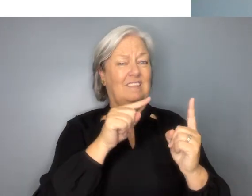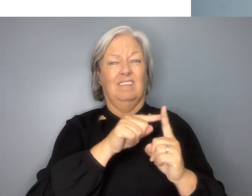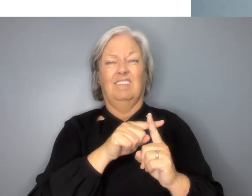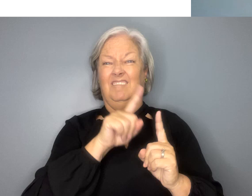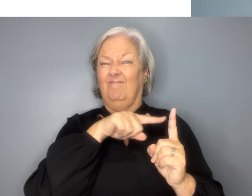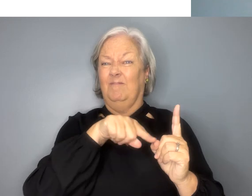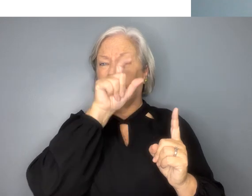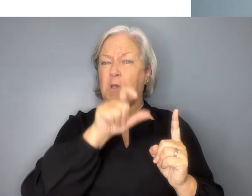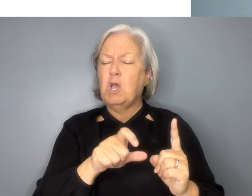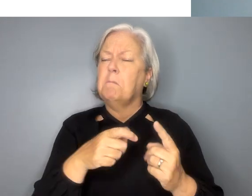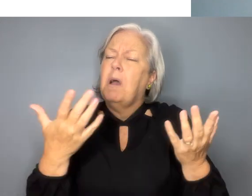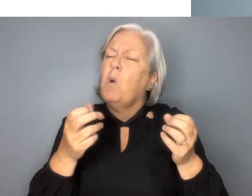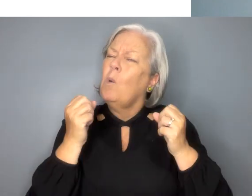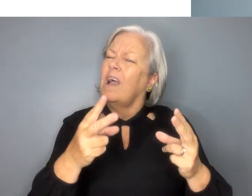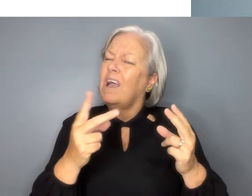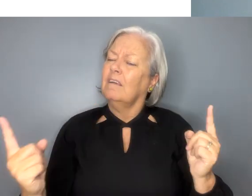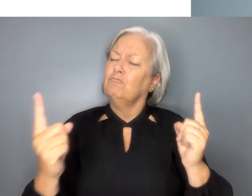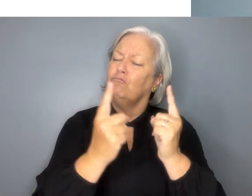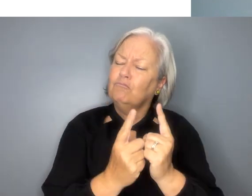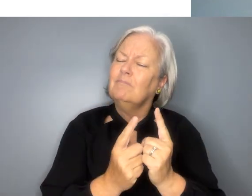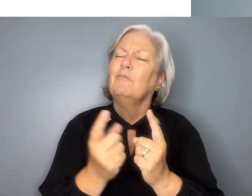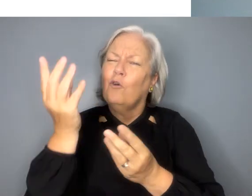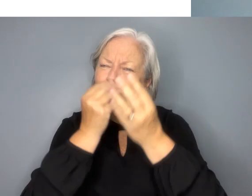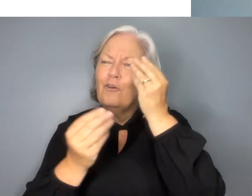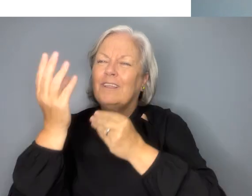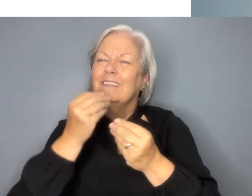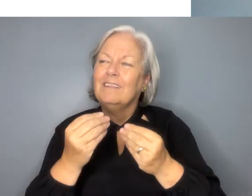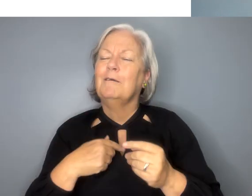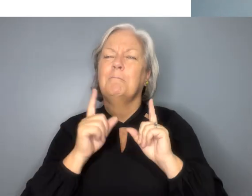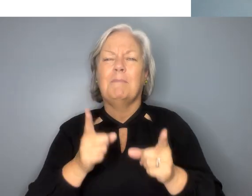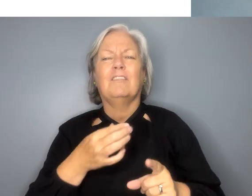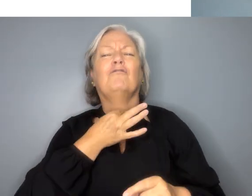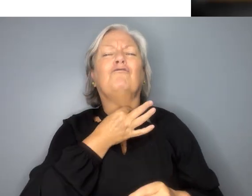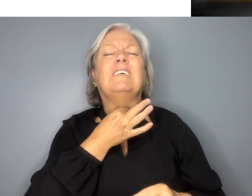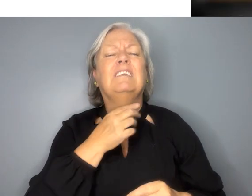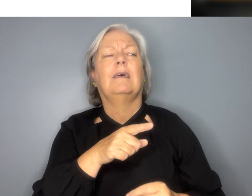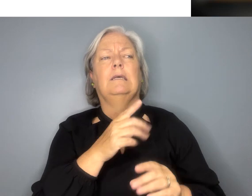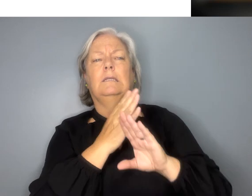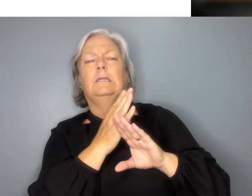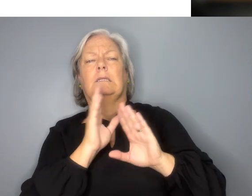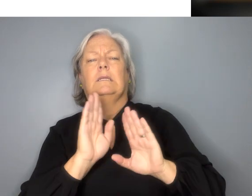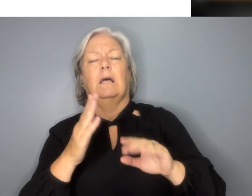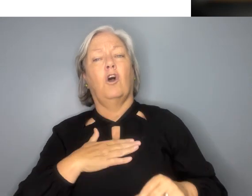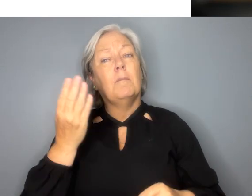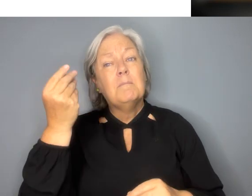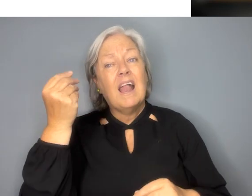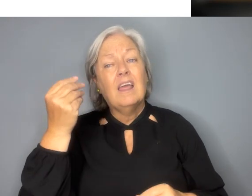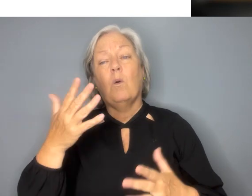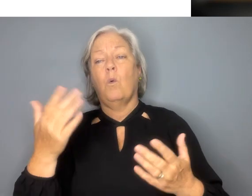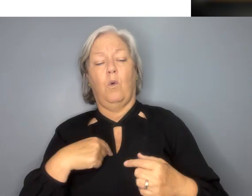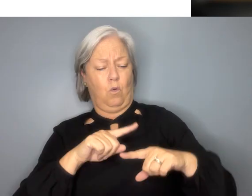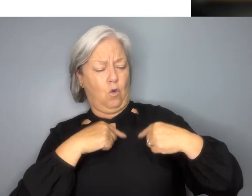you know. I think that's something that I've noticed, is that there's an assumption that we don't get to take risks that everyone else gets to take, whether it's with our